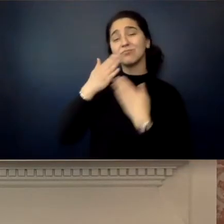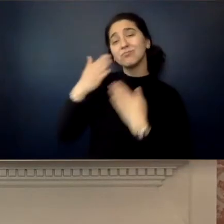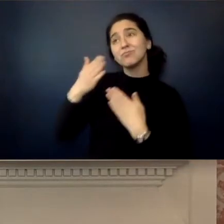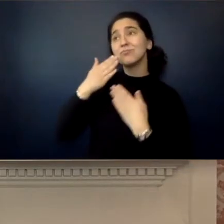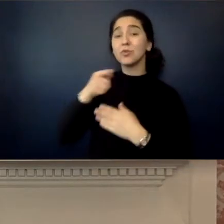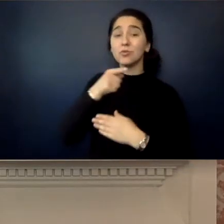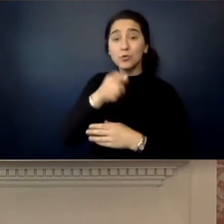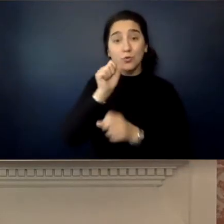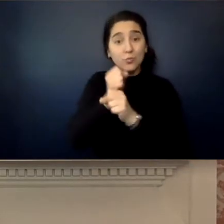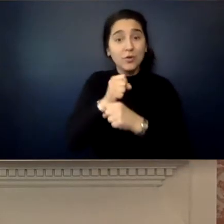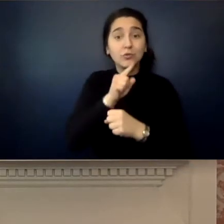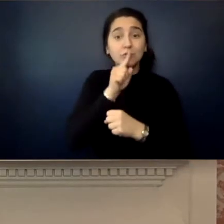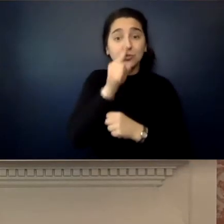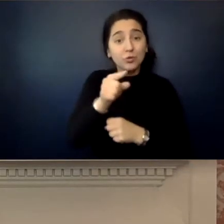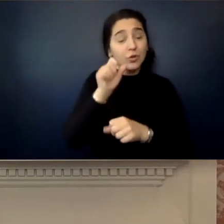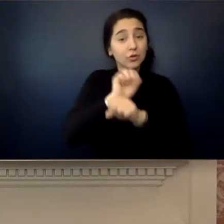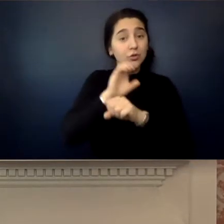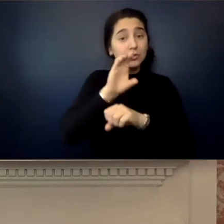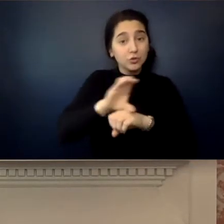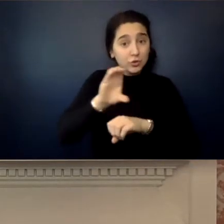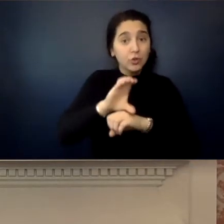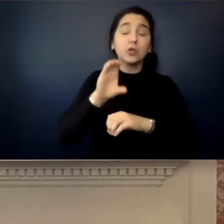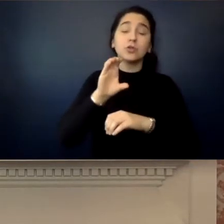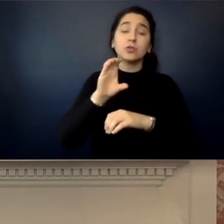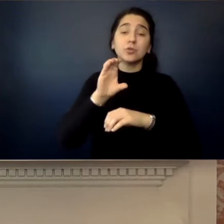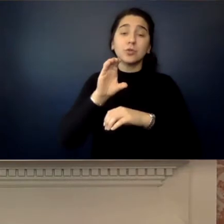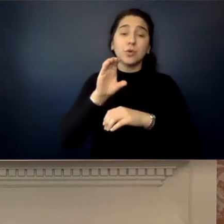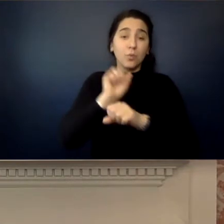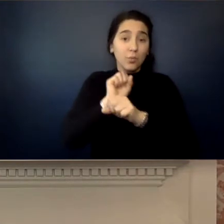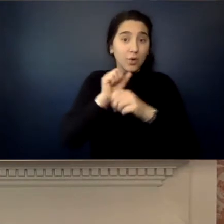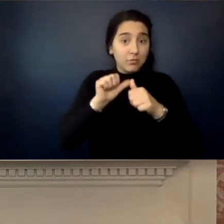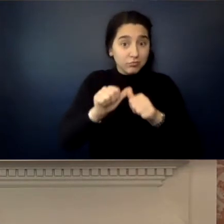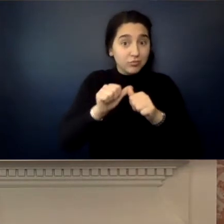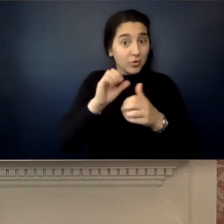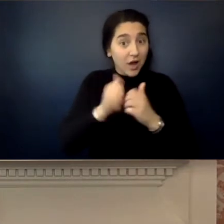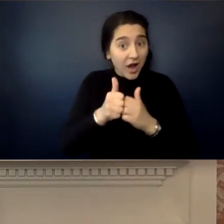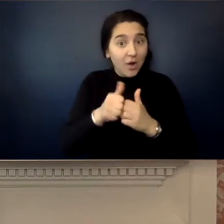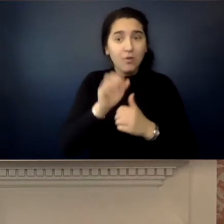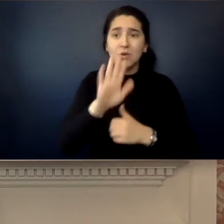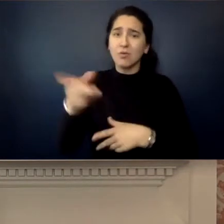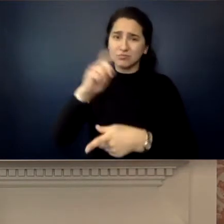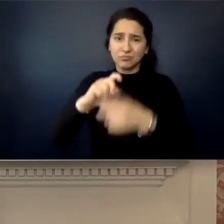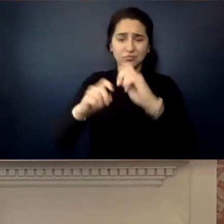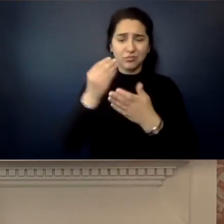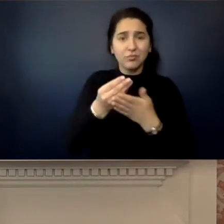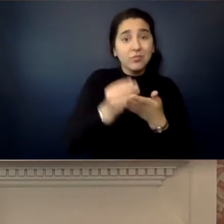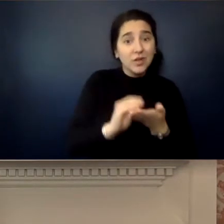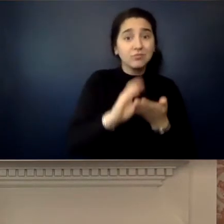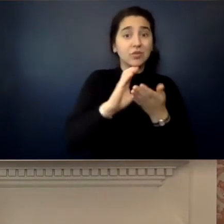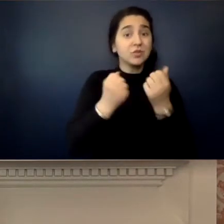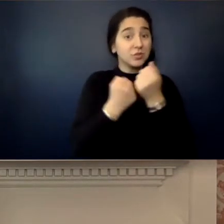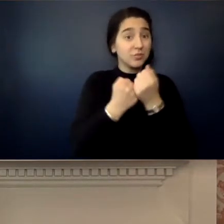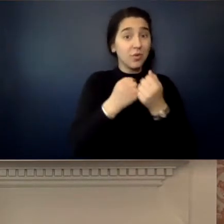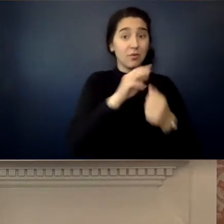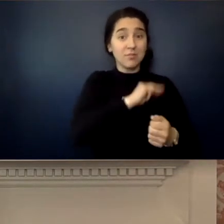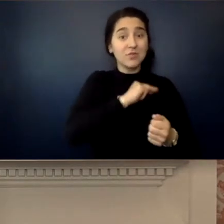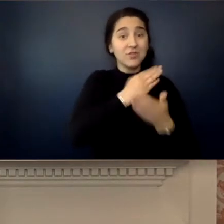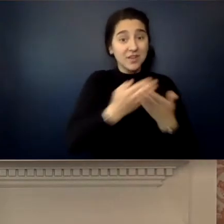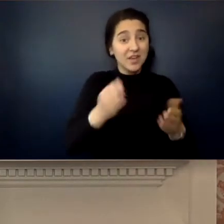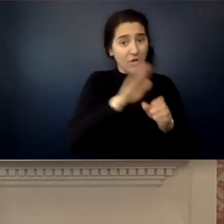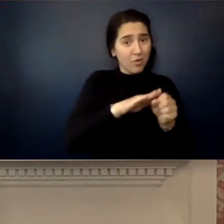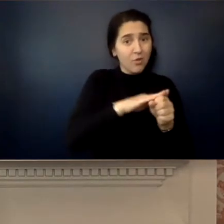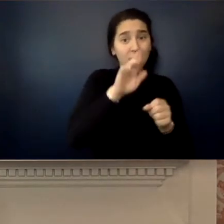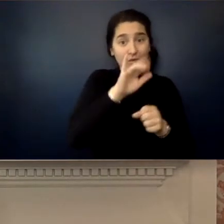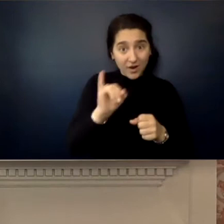We are grateful that you are ensuring that the work of church continues through your gifts. Know that your offerings support